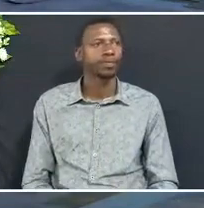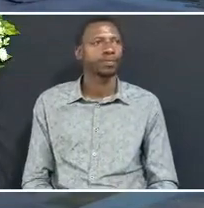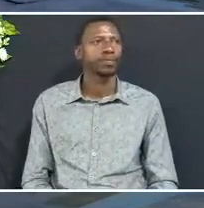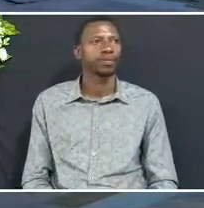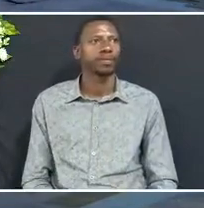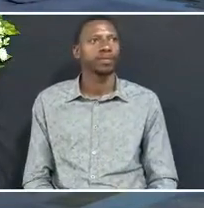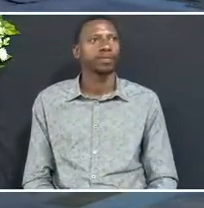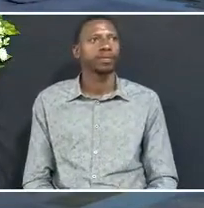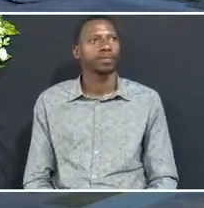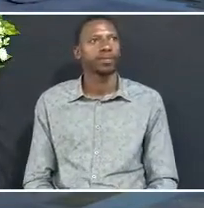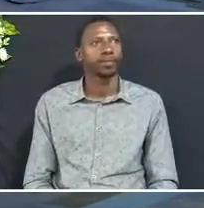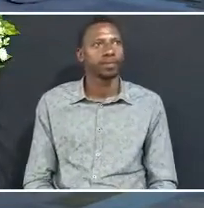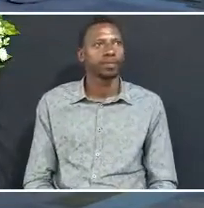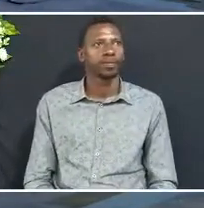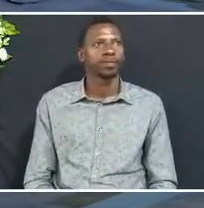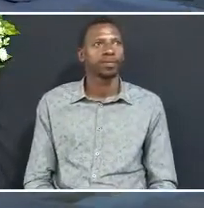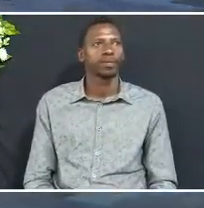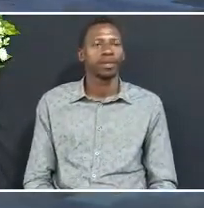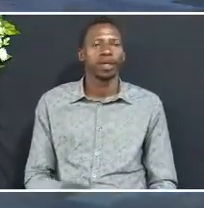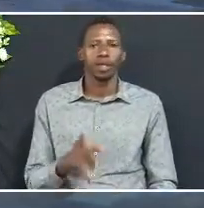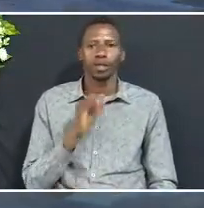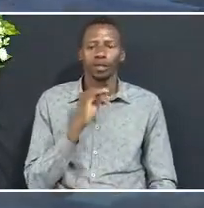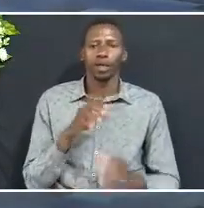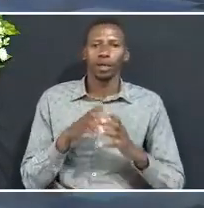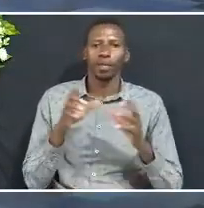is a real example of a conversion for mission.